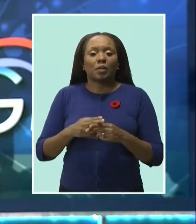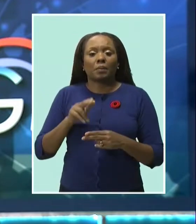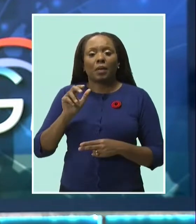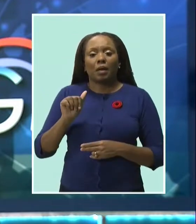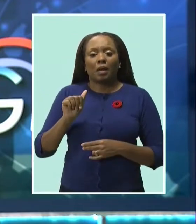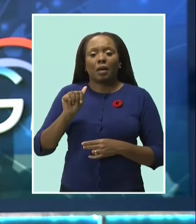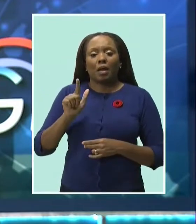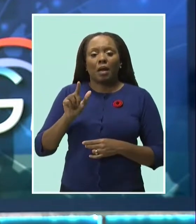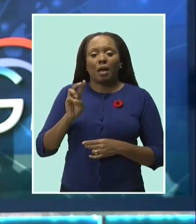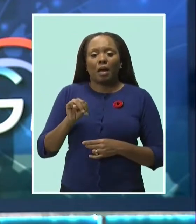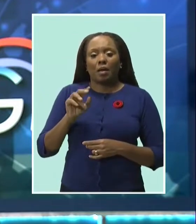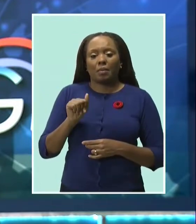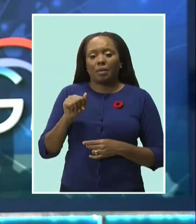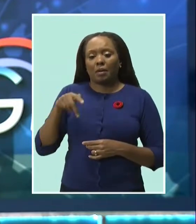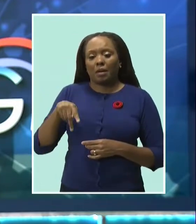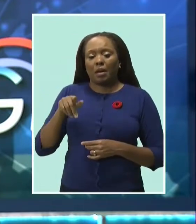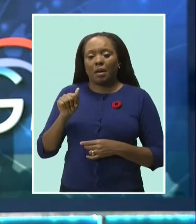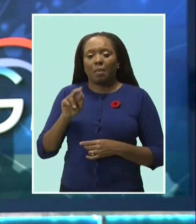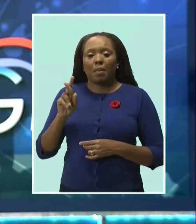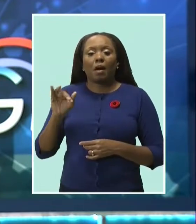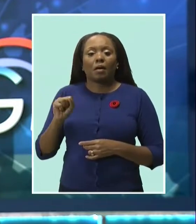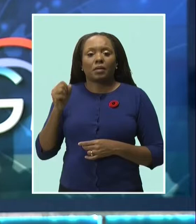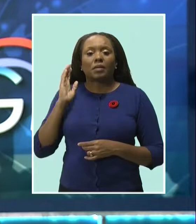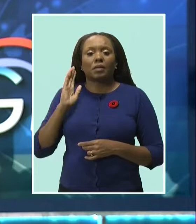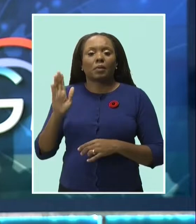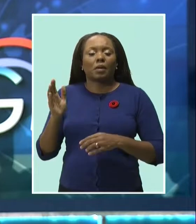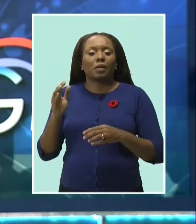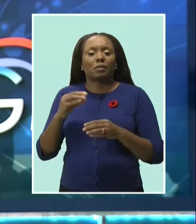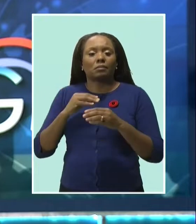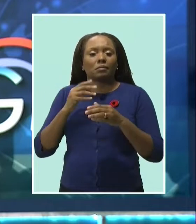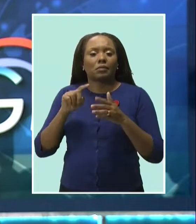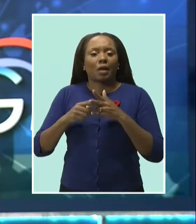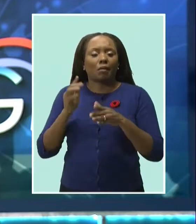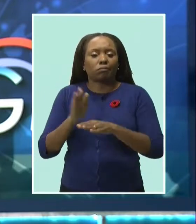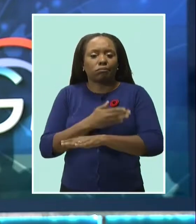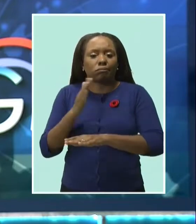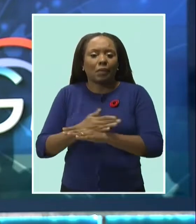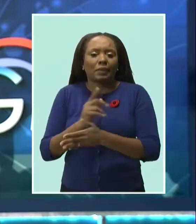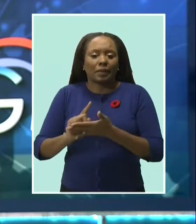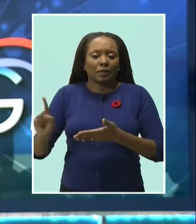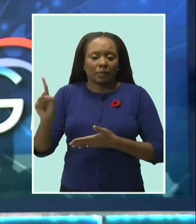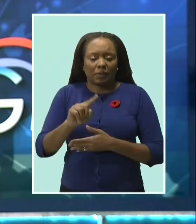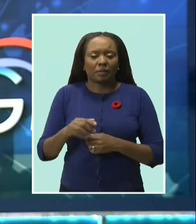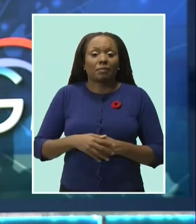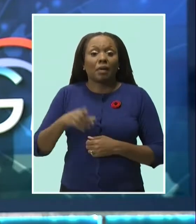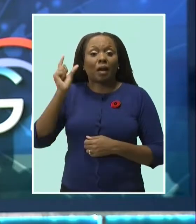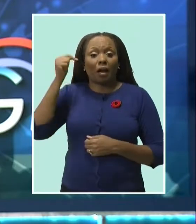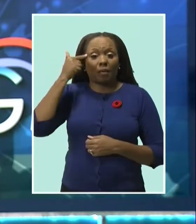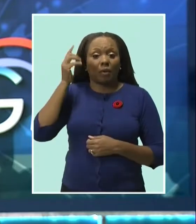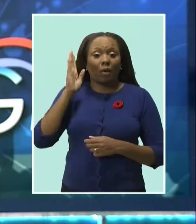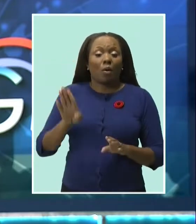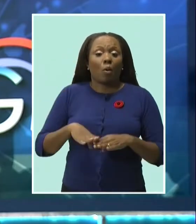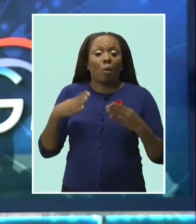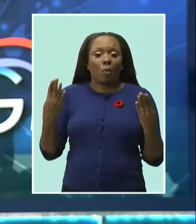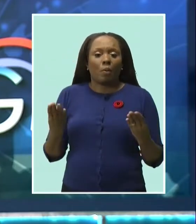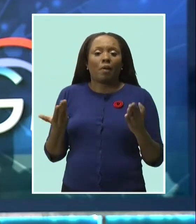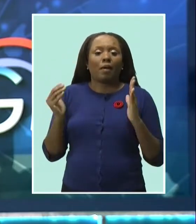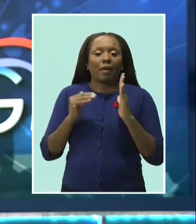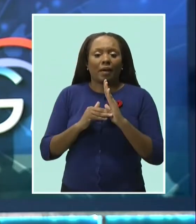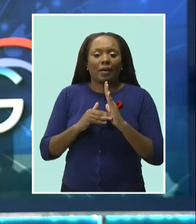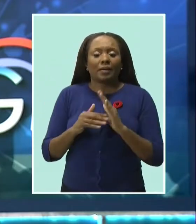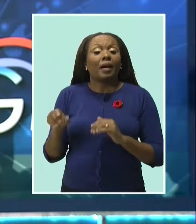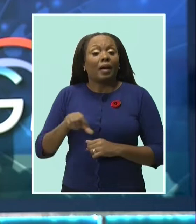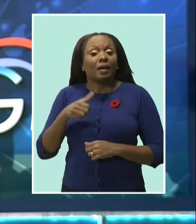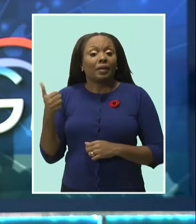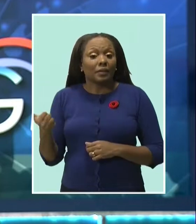for reopening will begin from next week. It's one of 2 secondary schools that government will soon be adding to the local education system.